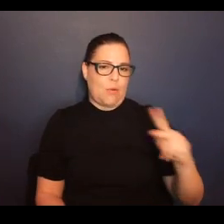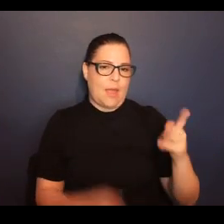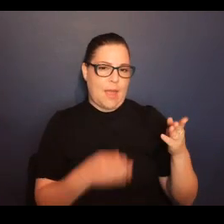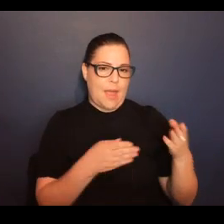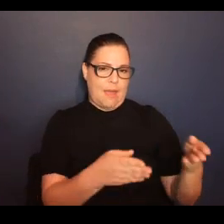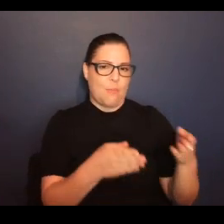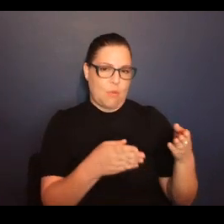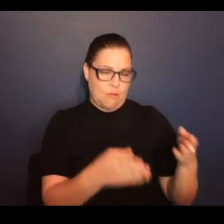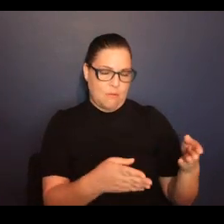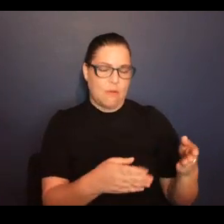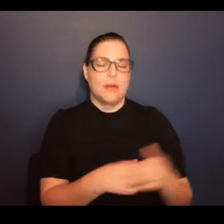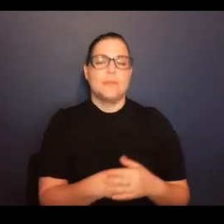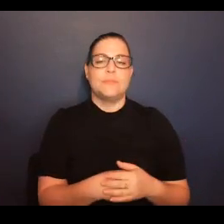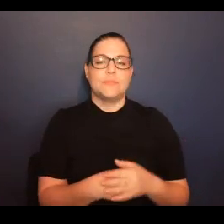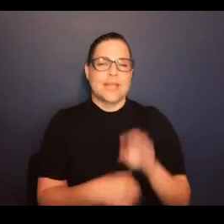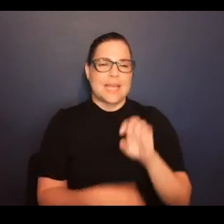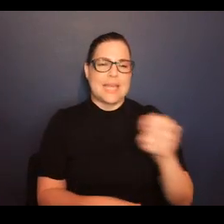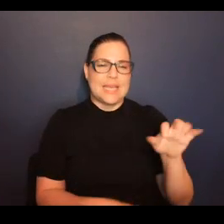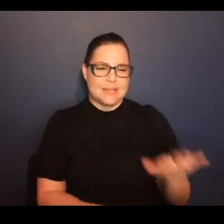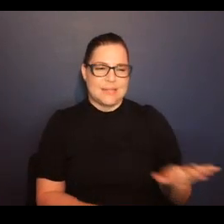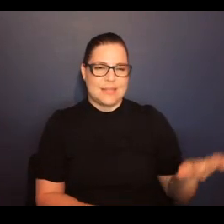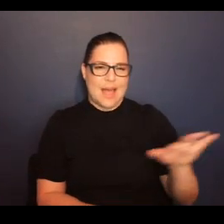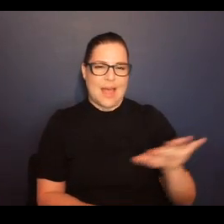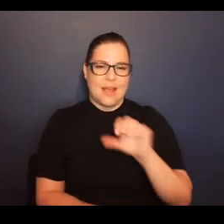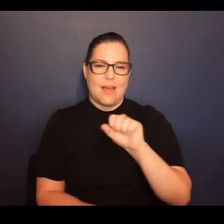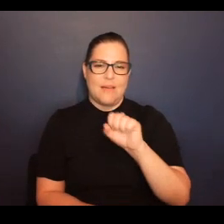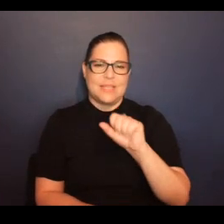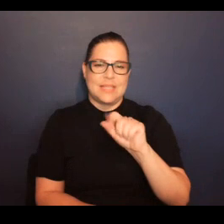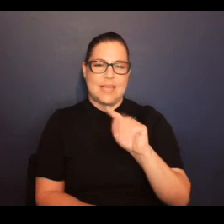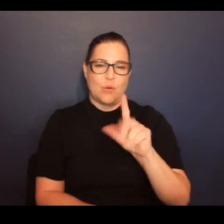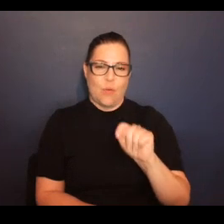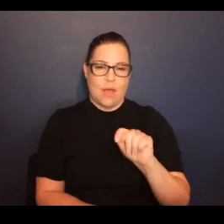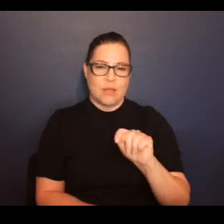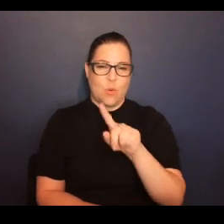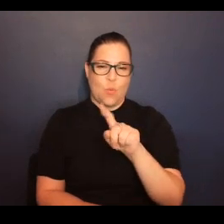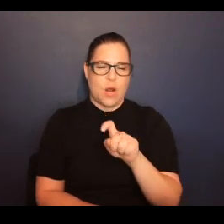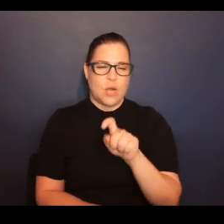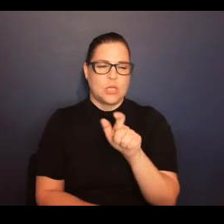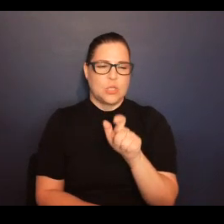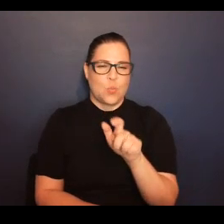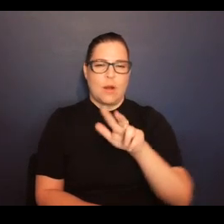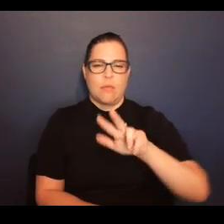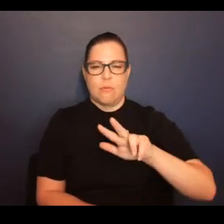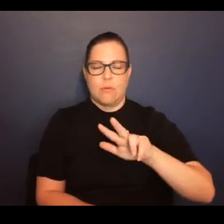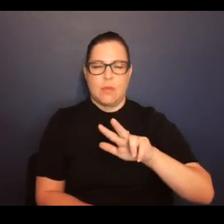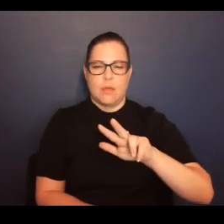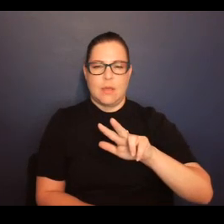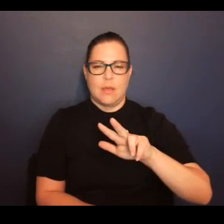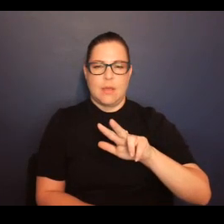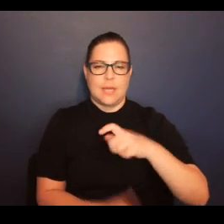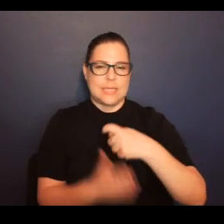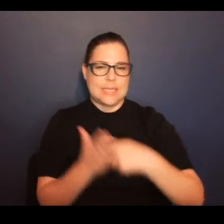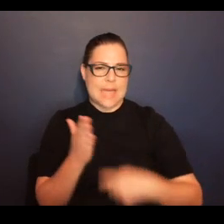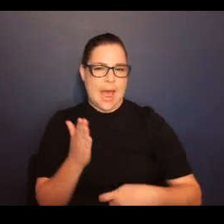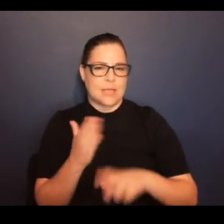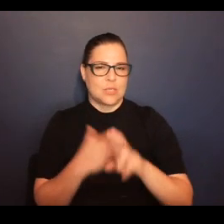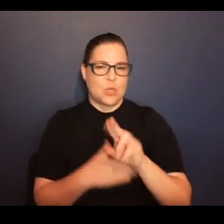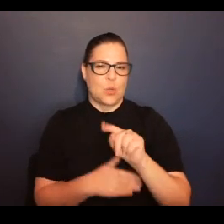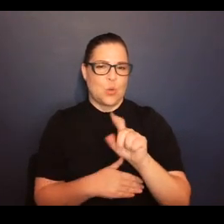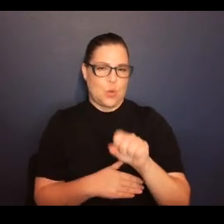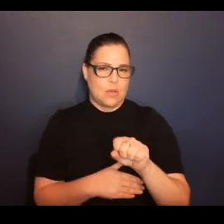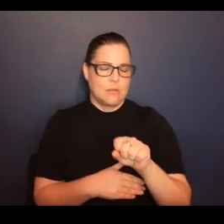Junior Boulevard on the east side of Seacrest. It's 123 tax credit units.